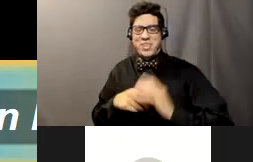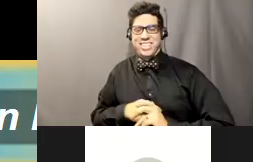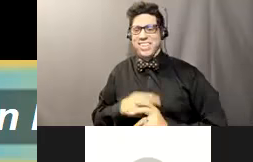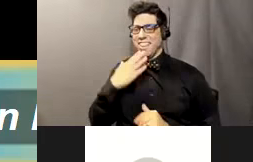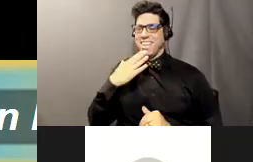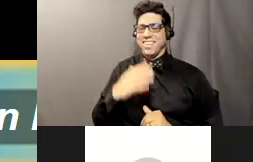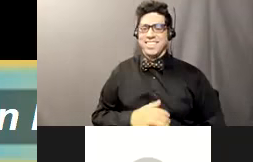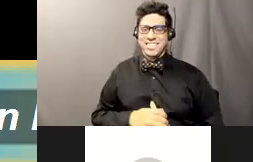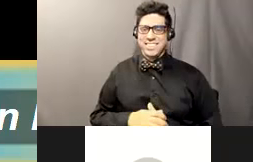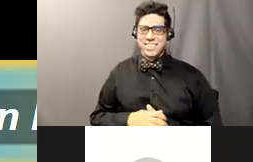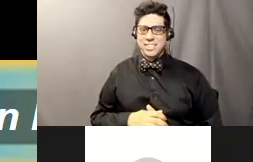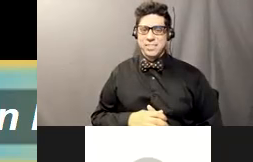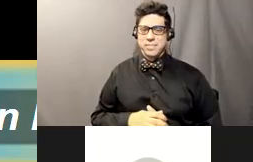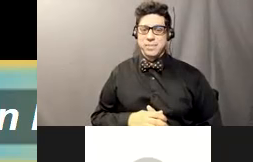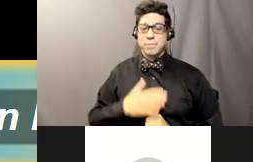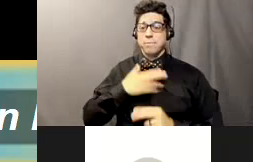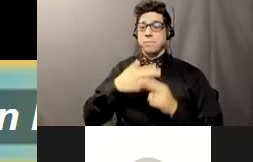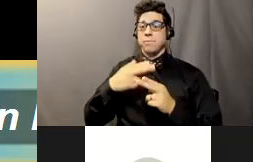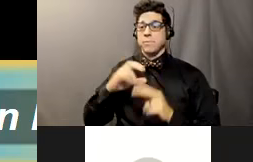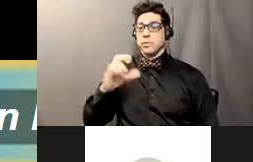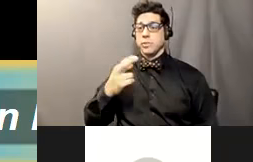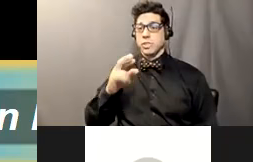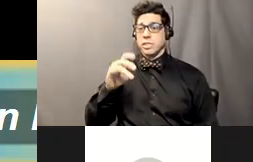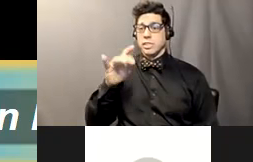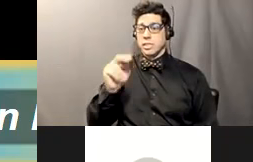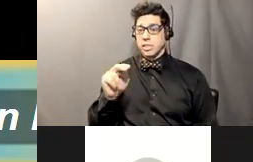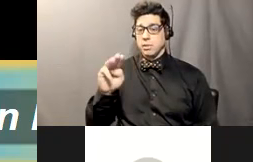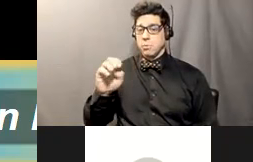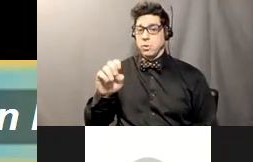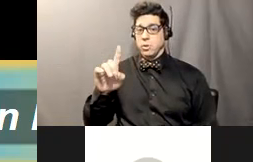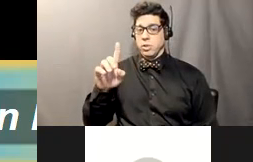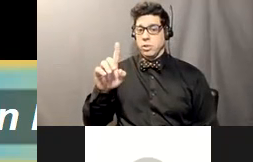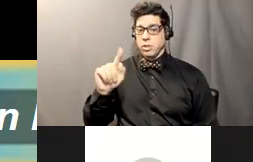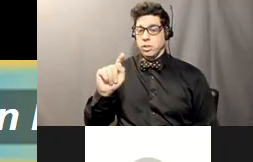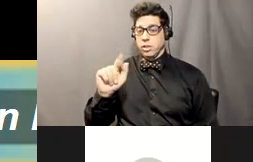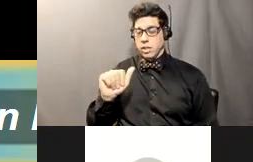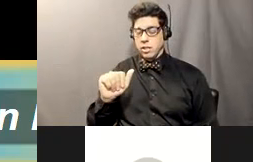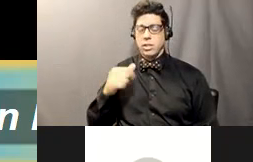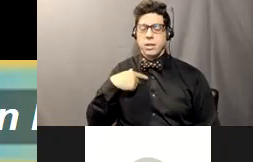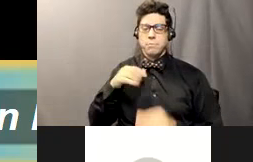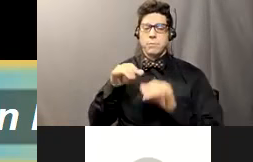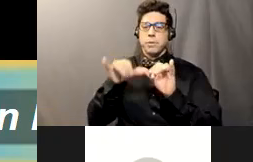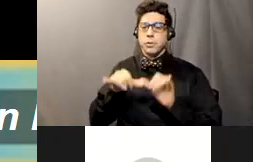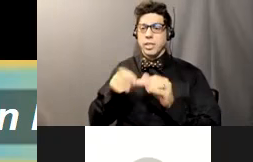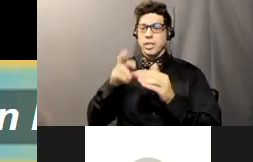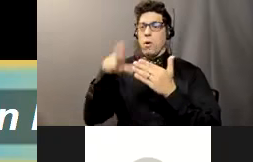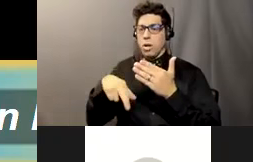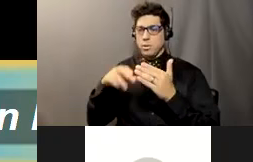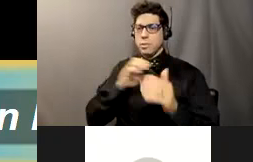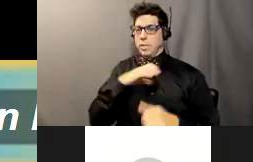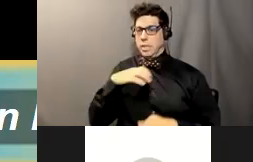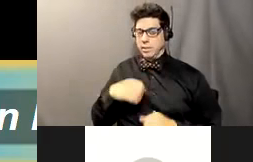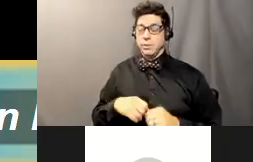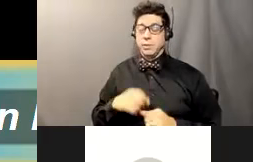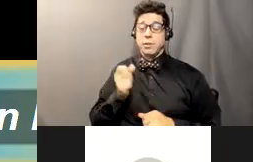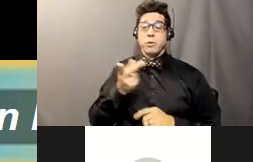you. So my name is Christy Muda, and I am a member of the Measuring and Sharing Outcomes Subcommittee. So a few months ago,